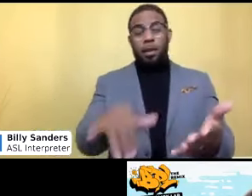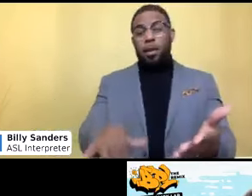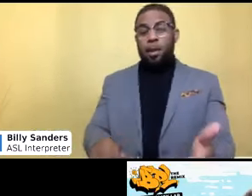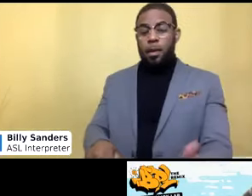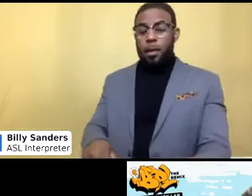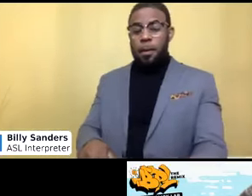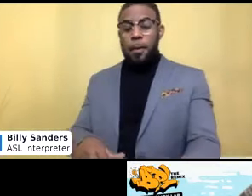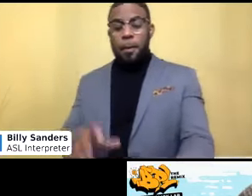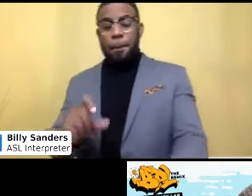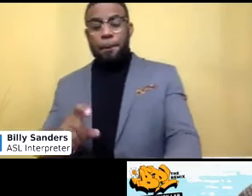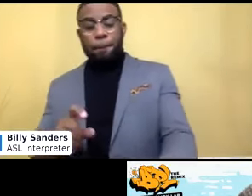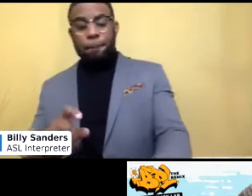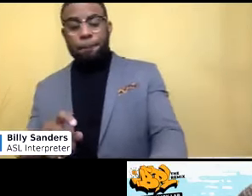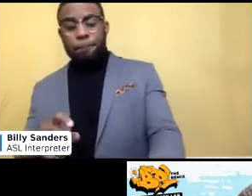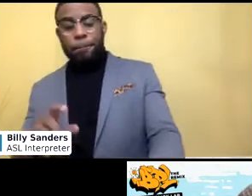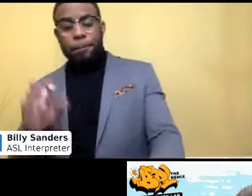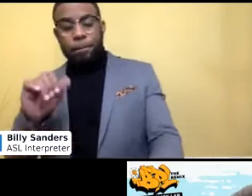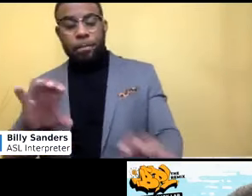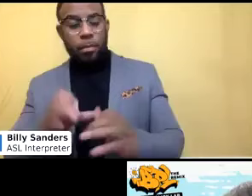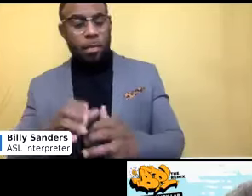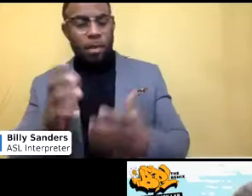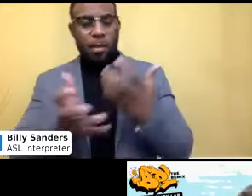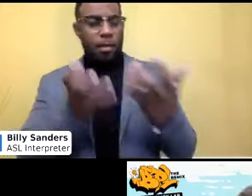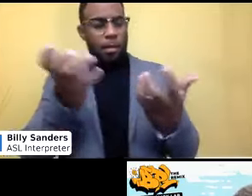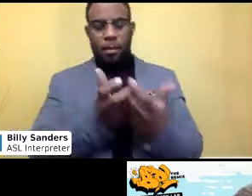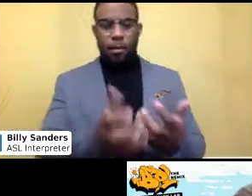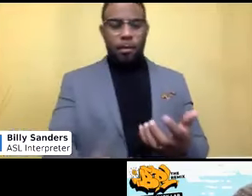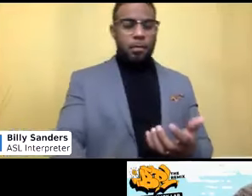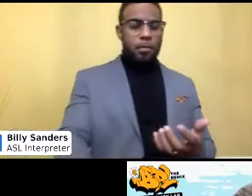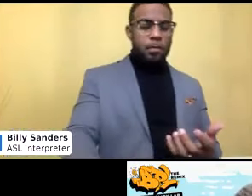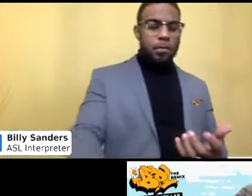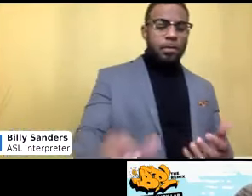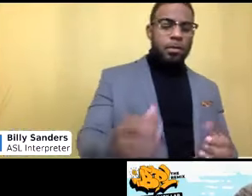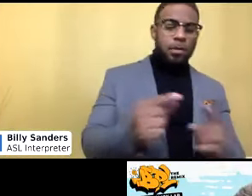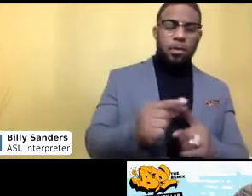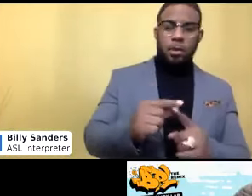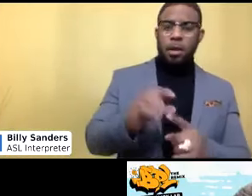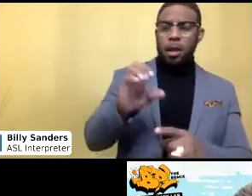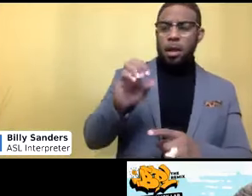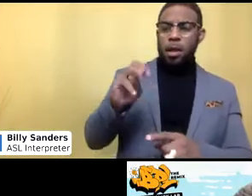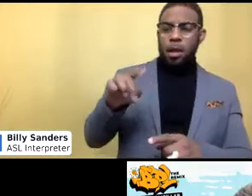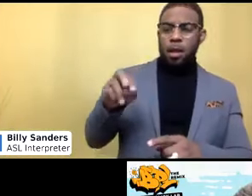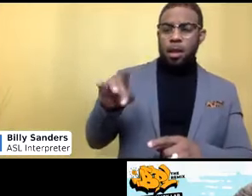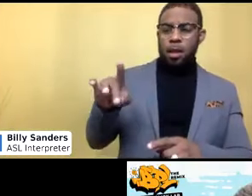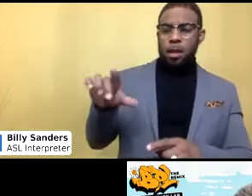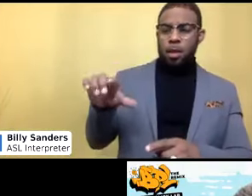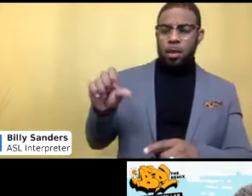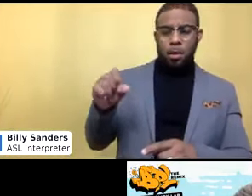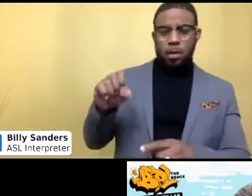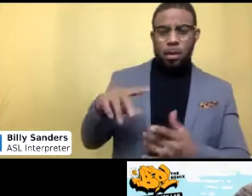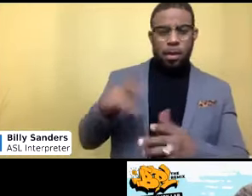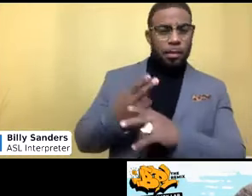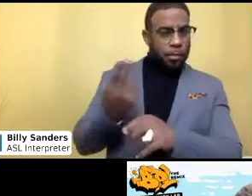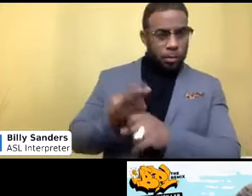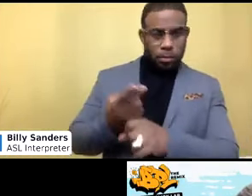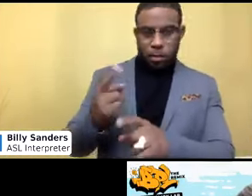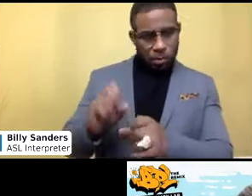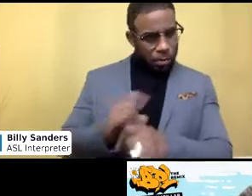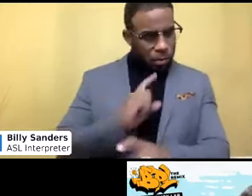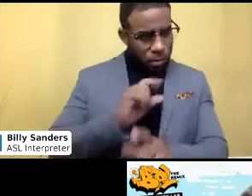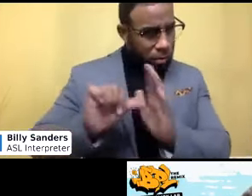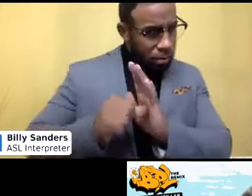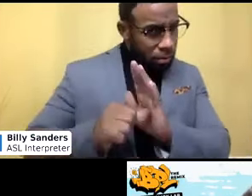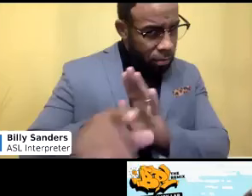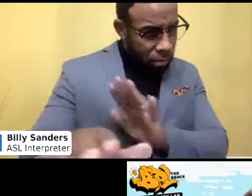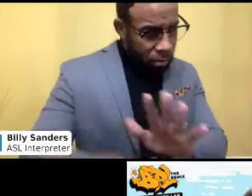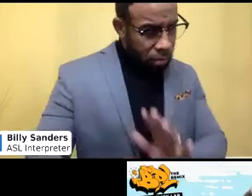we have to look at the class configuration, the class aspect. I used the word compradors before, and I keep using it, and I want to make sure